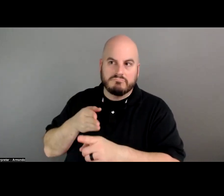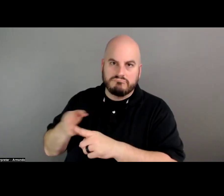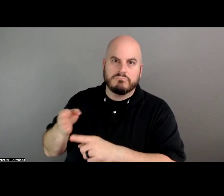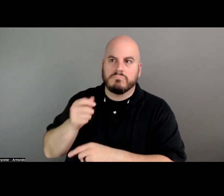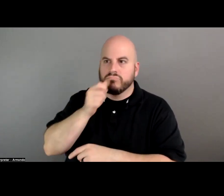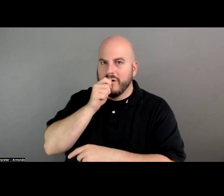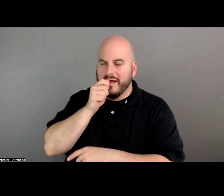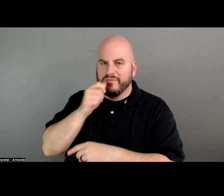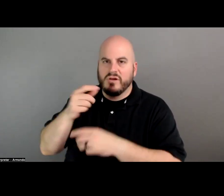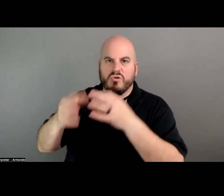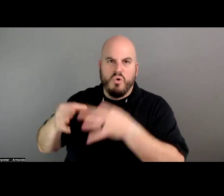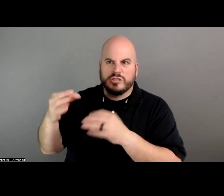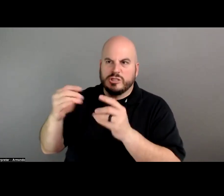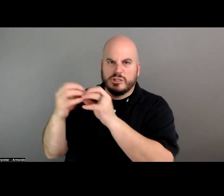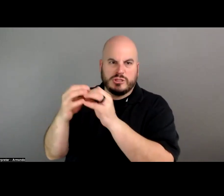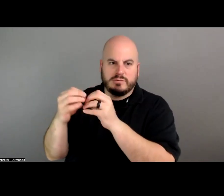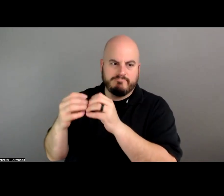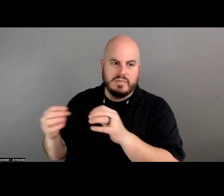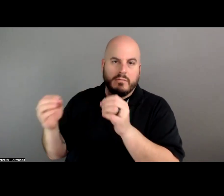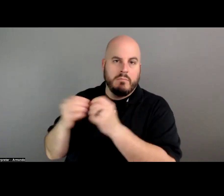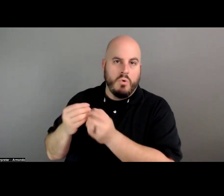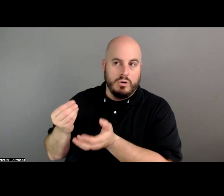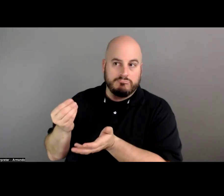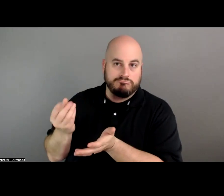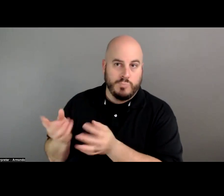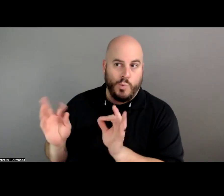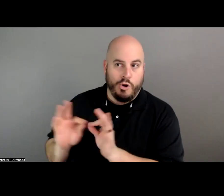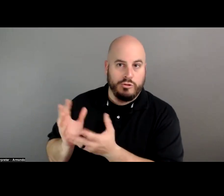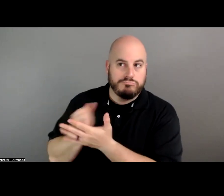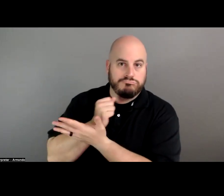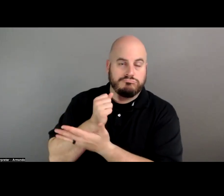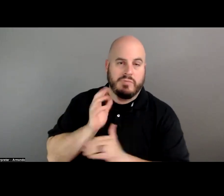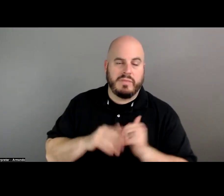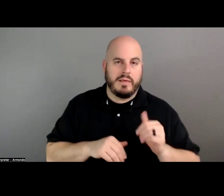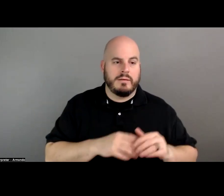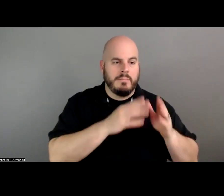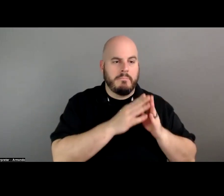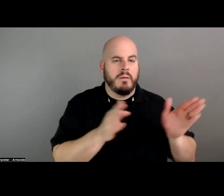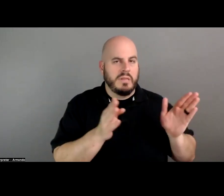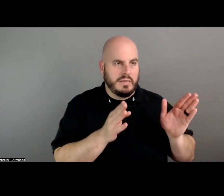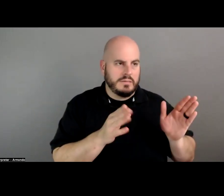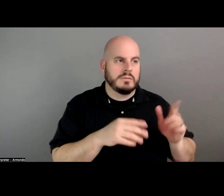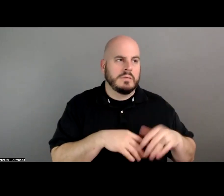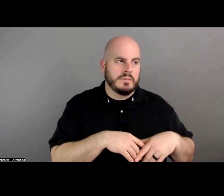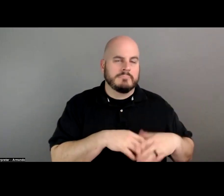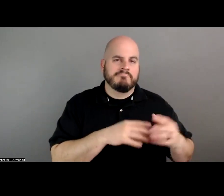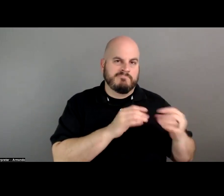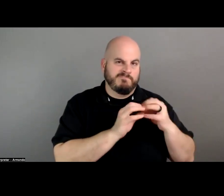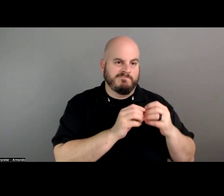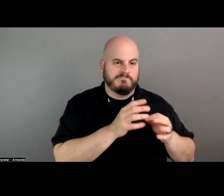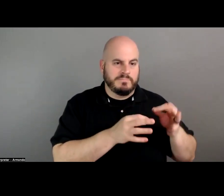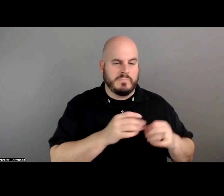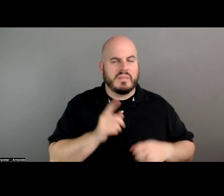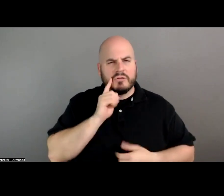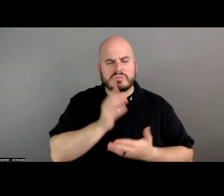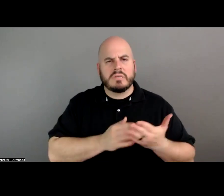entity litigation is actually more lucrative than the Title II public entity litigation. And that's why I think there's litigation risk